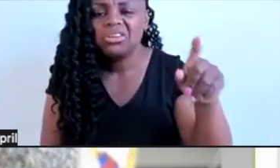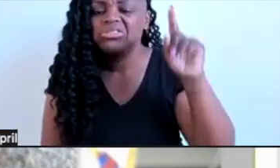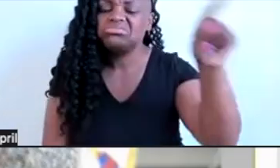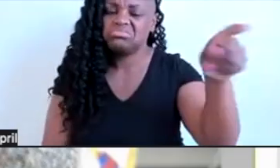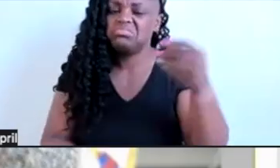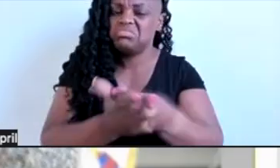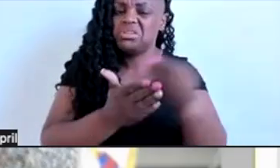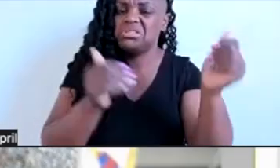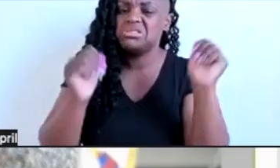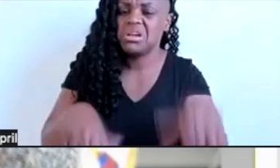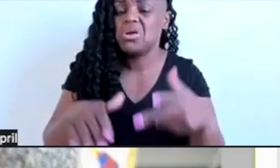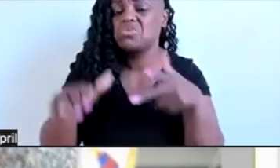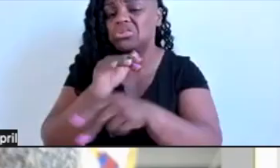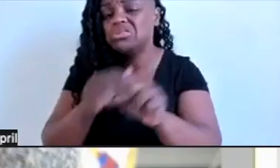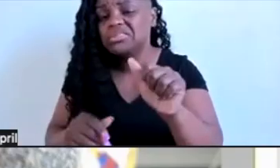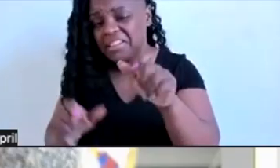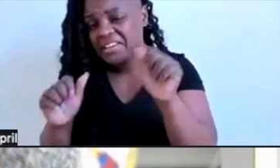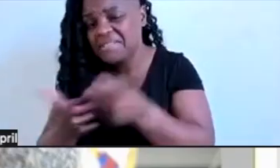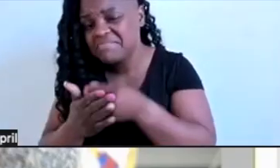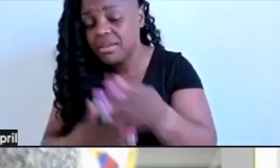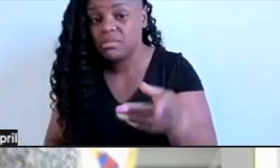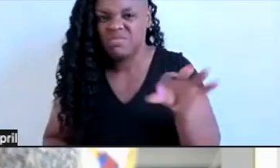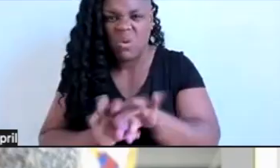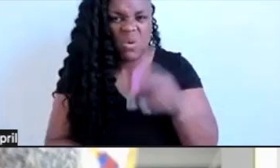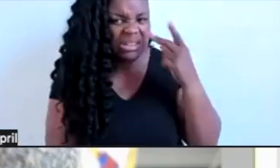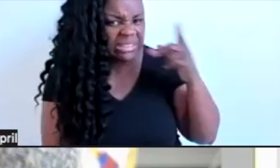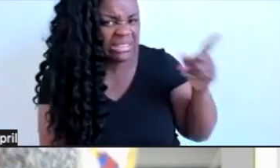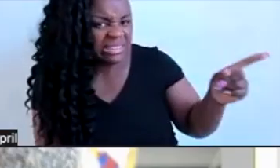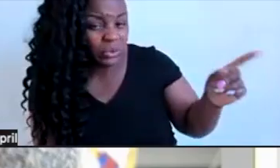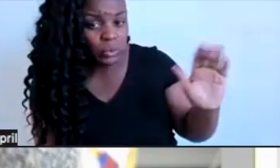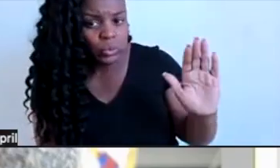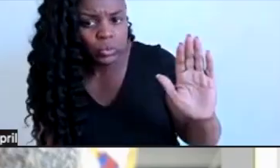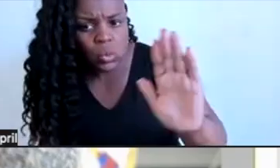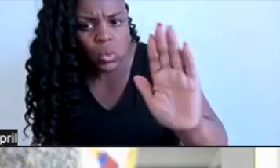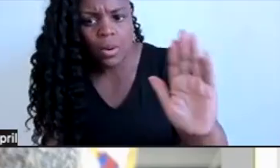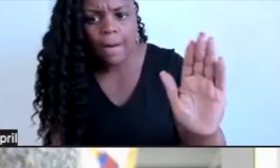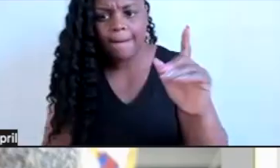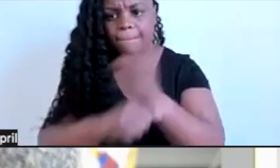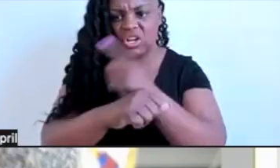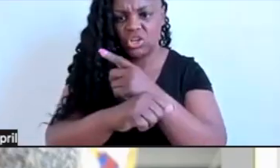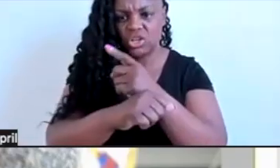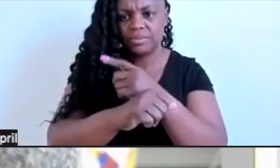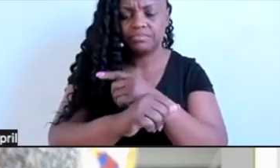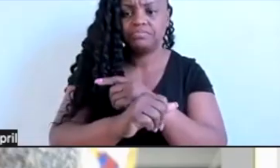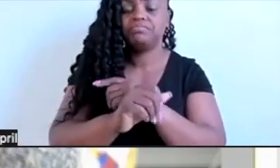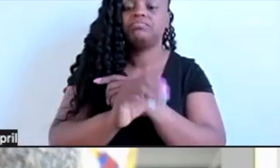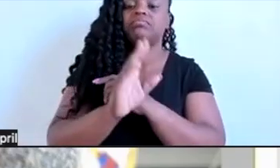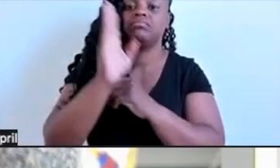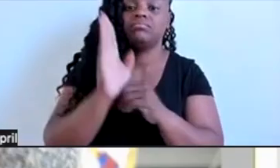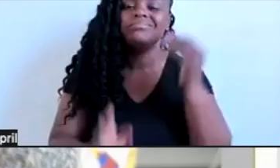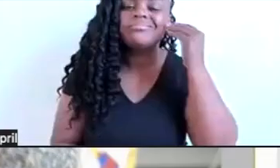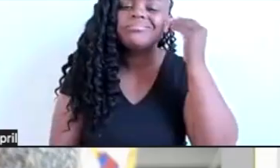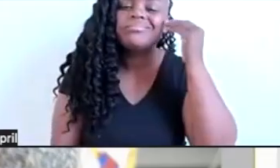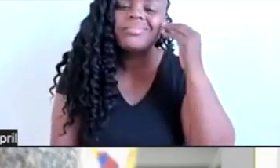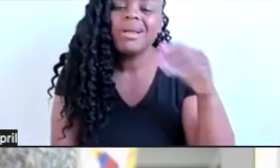bag and spray on a bit of WD-40 or other lubricant to keep it from rusting. Locate the gas valve on